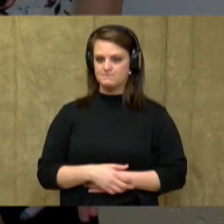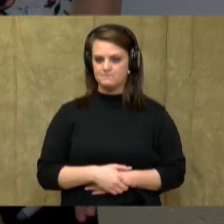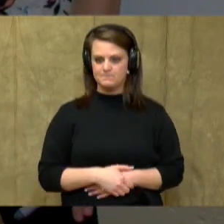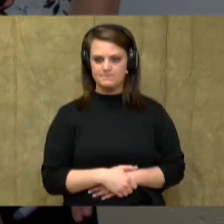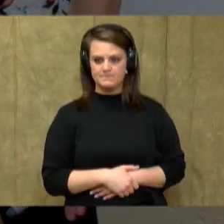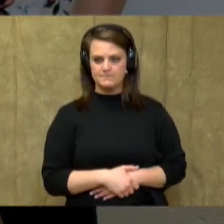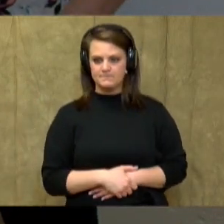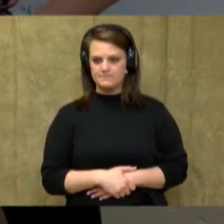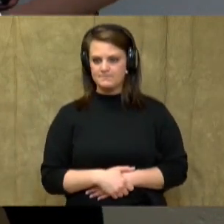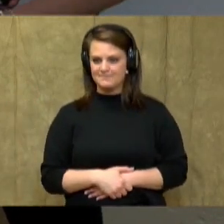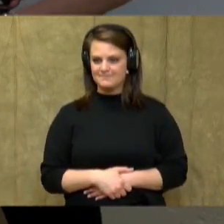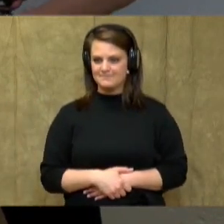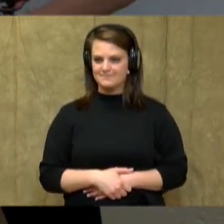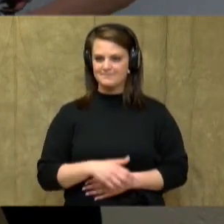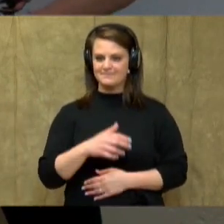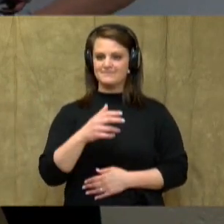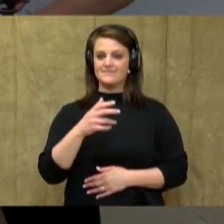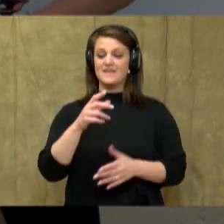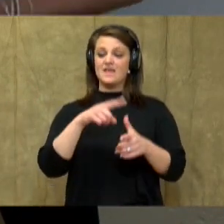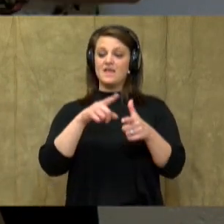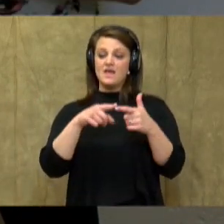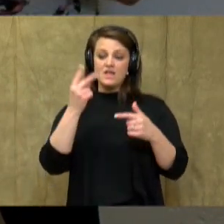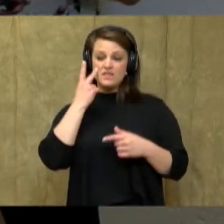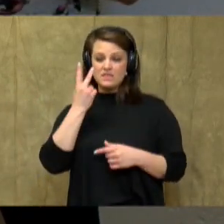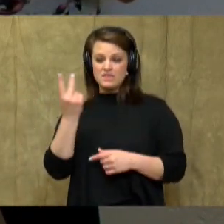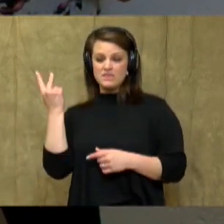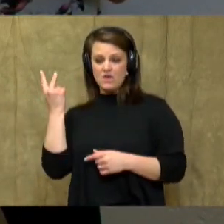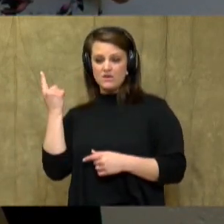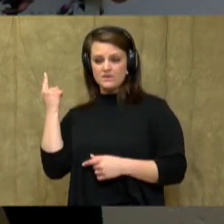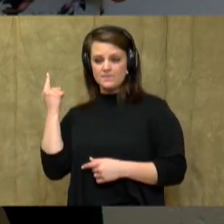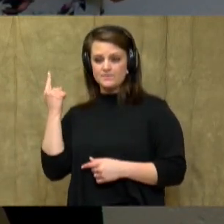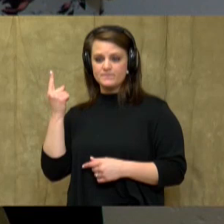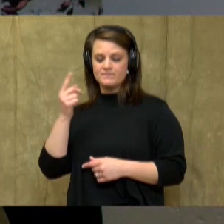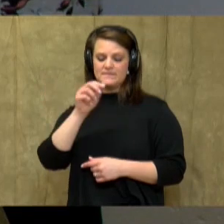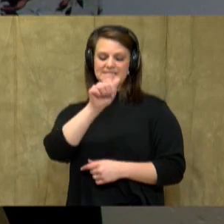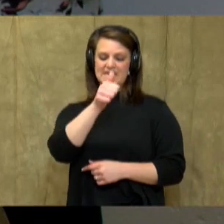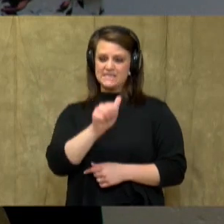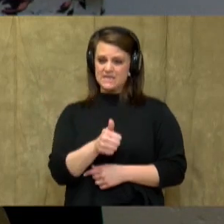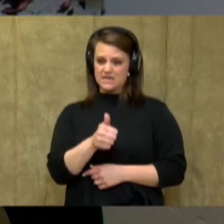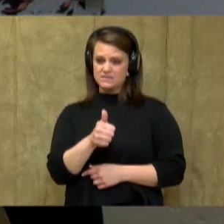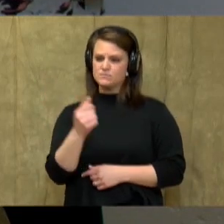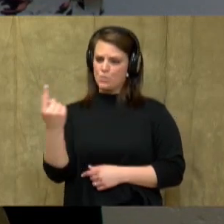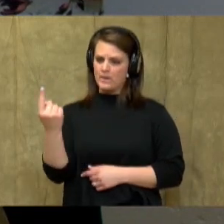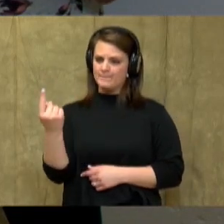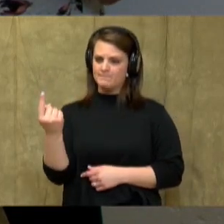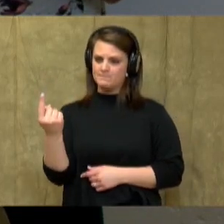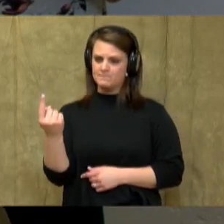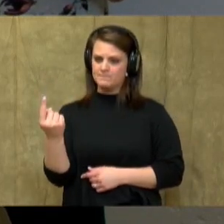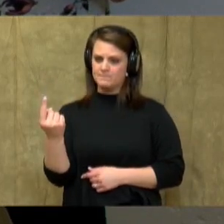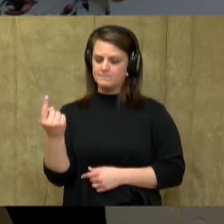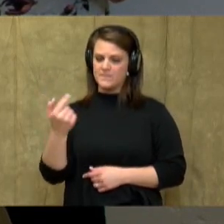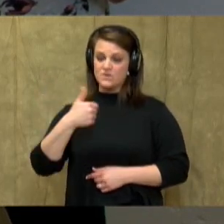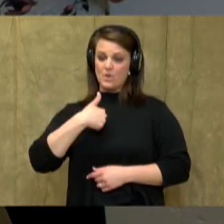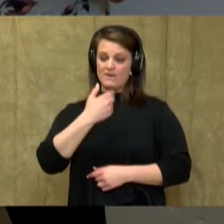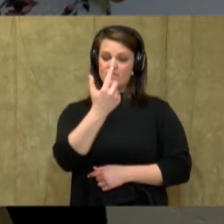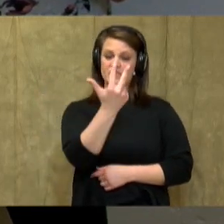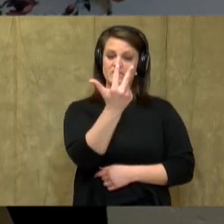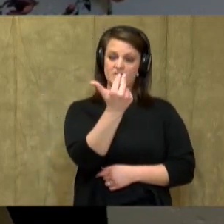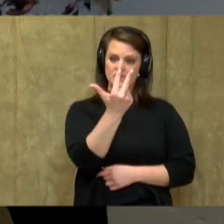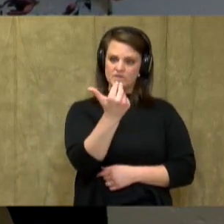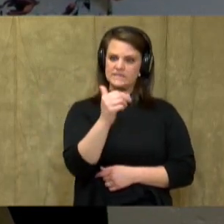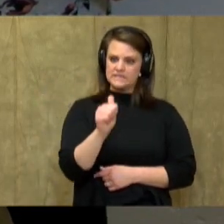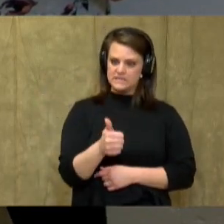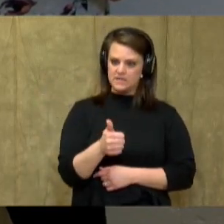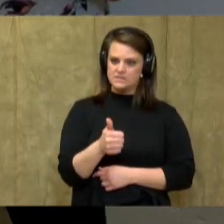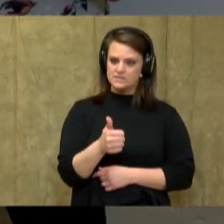13/10. And I can look at this and I can say, you know what? 10/10 is 1 whole. I've got 13 of them.